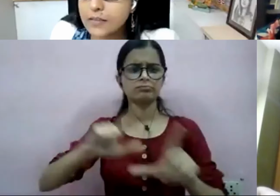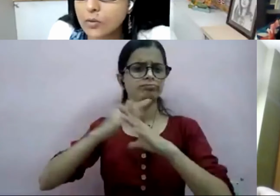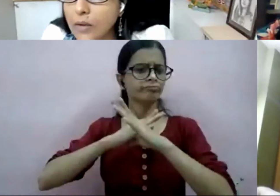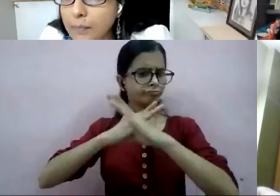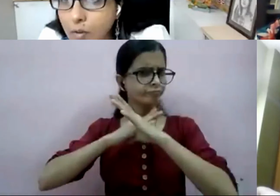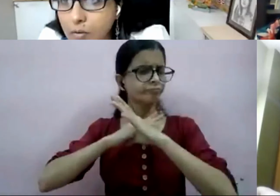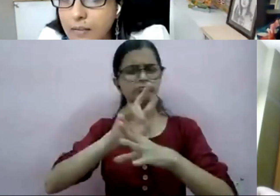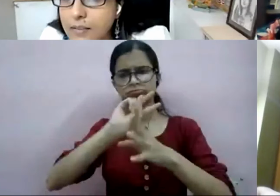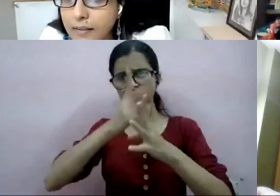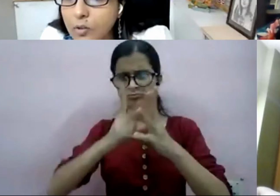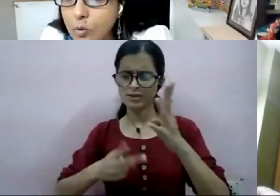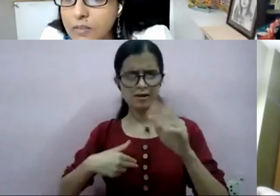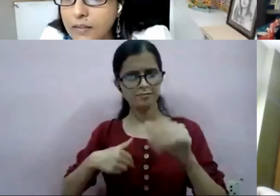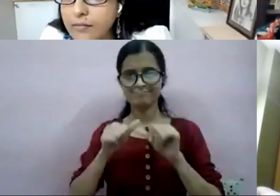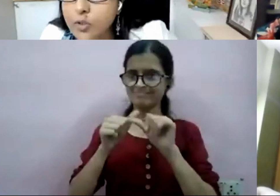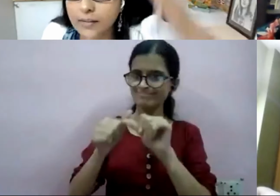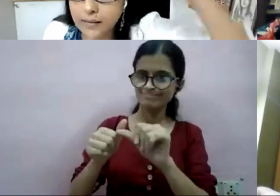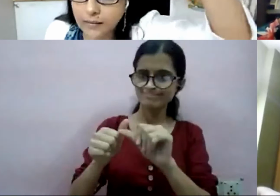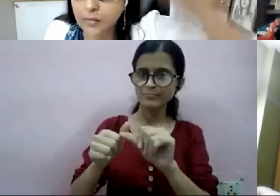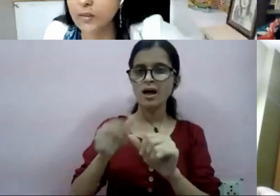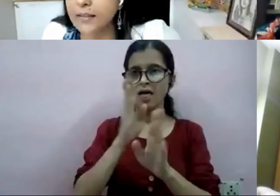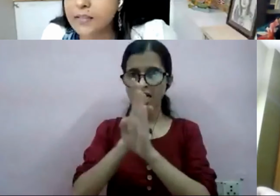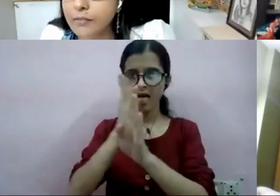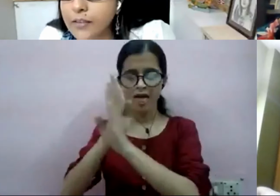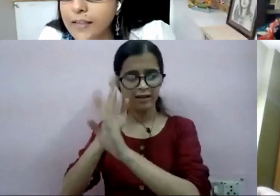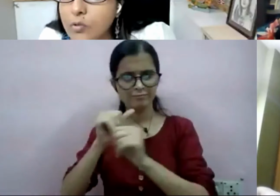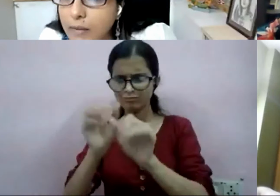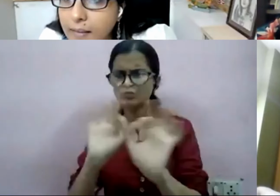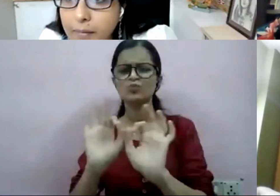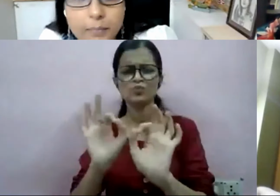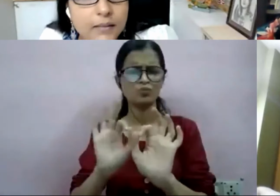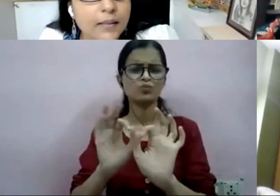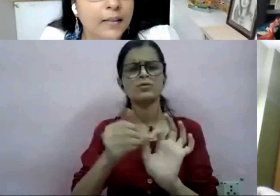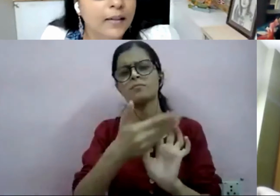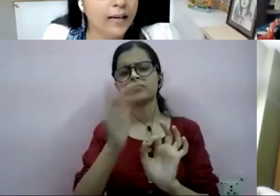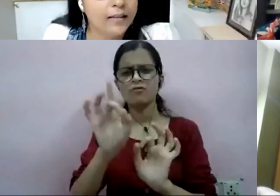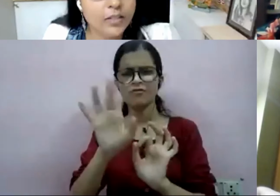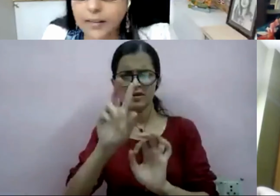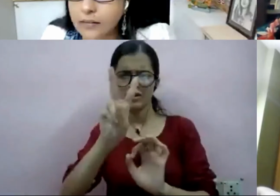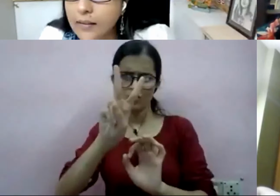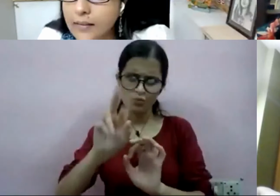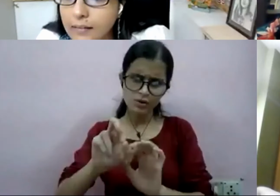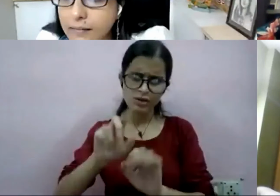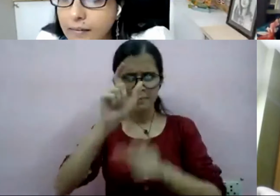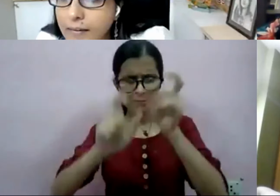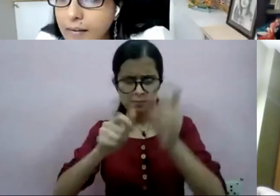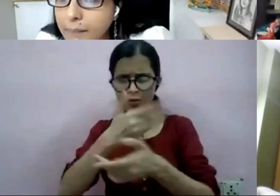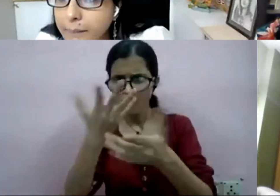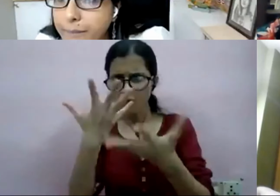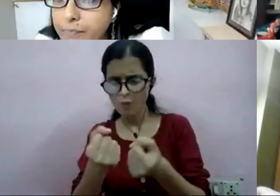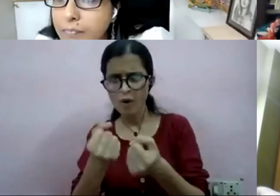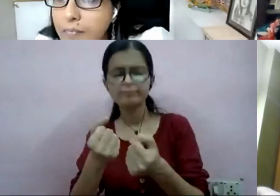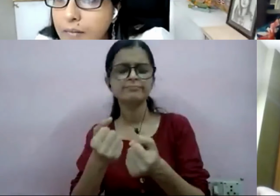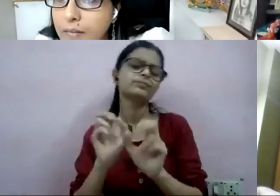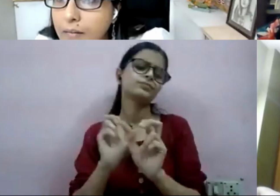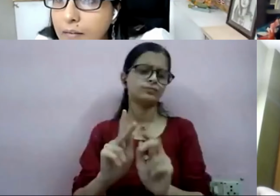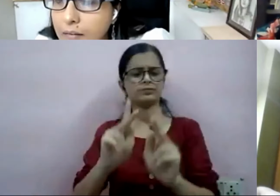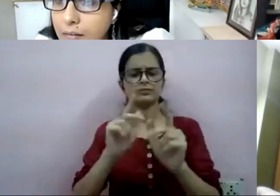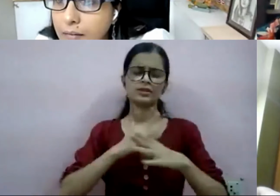references. So I'm not answering those individually. There are about at least 15-20 people. Shilpa, I'll share there's that. a comment by Praveen